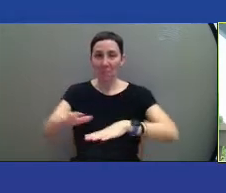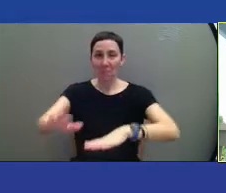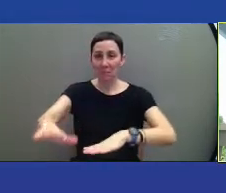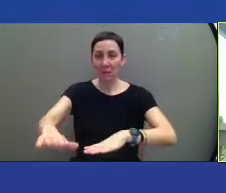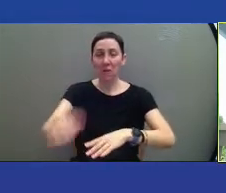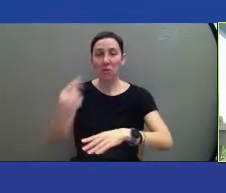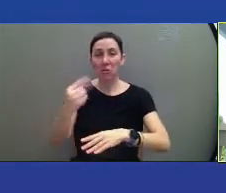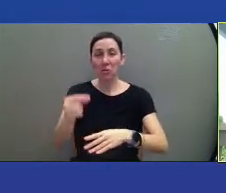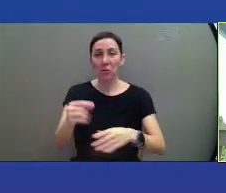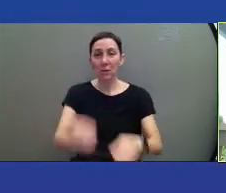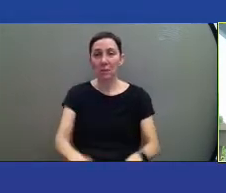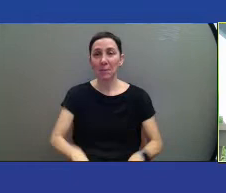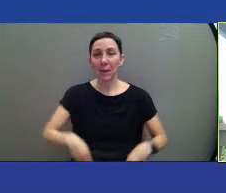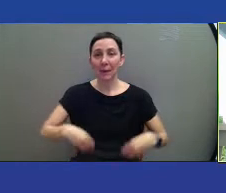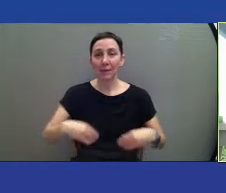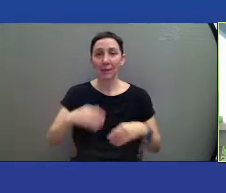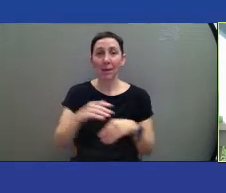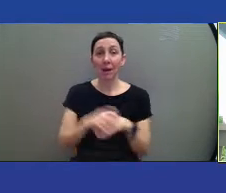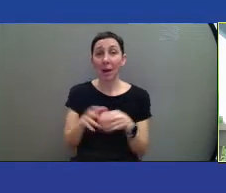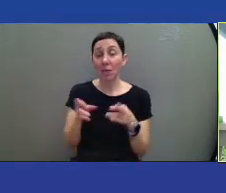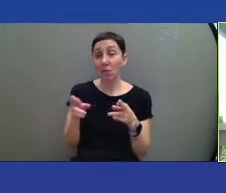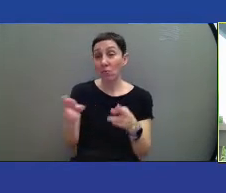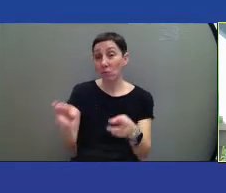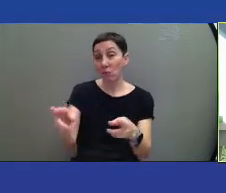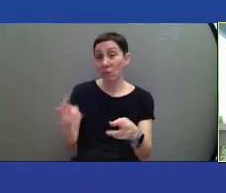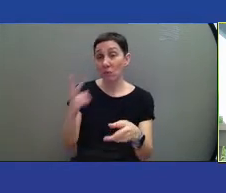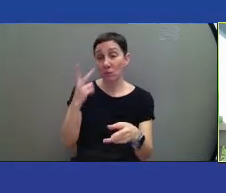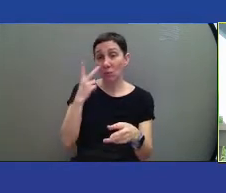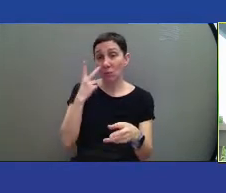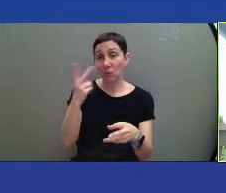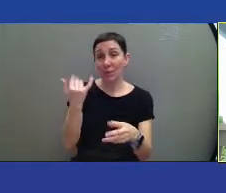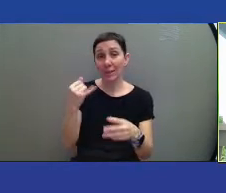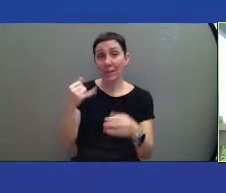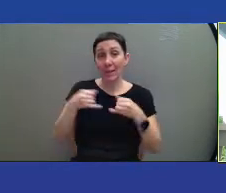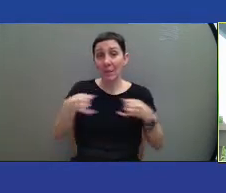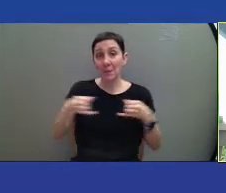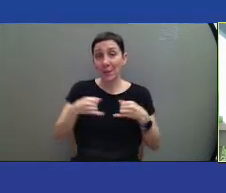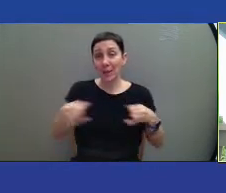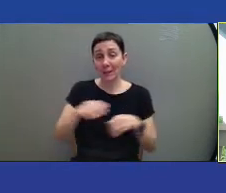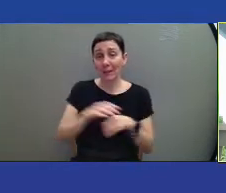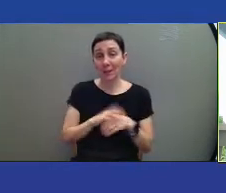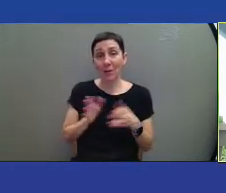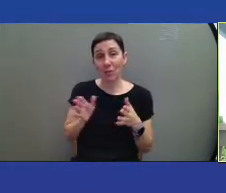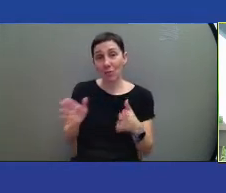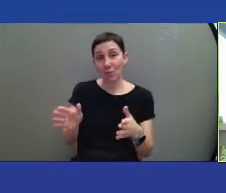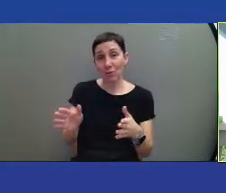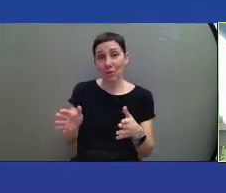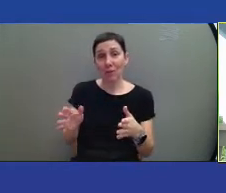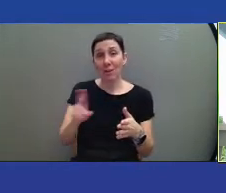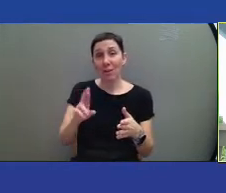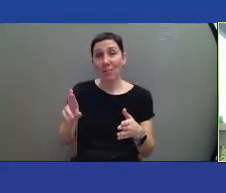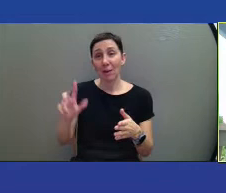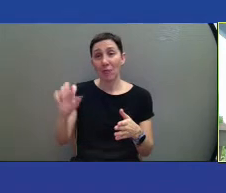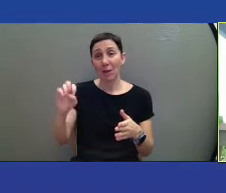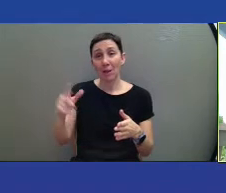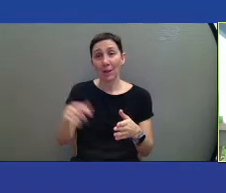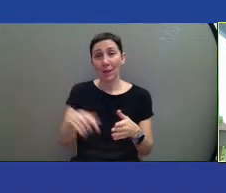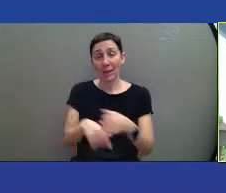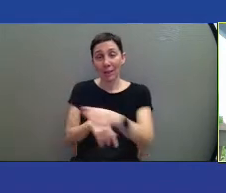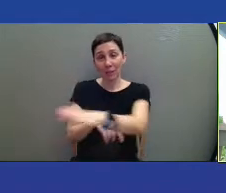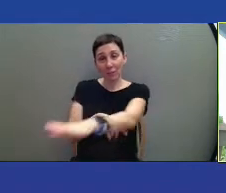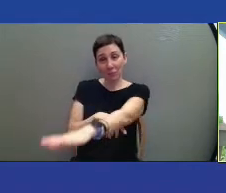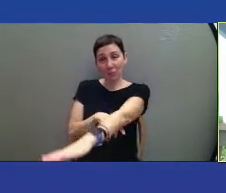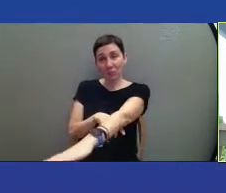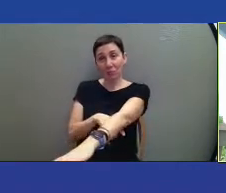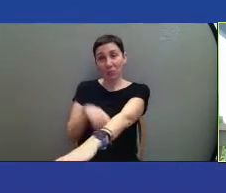pants and I'm dancing on the road. You can see the yellow line on the road. And my right leg is pointed out at a 45-degree